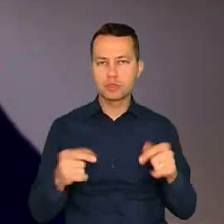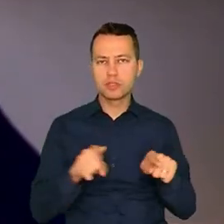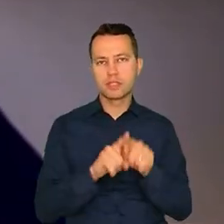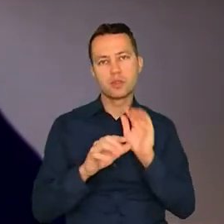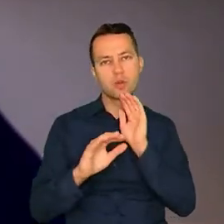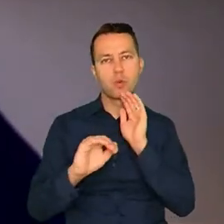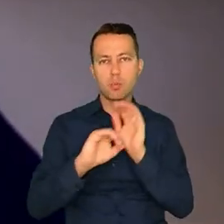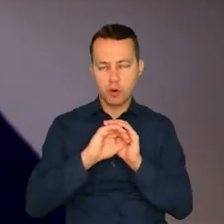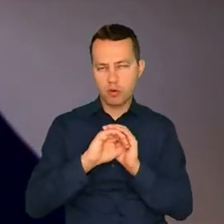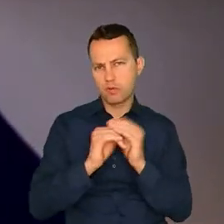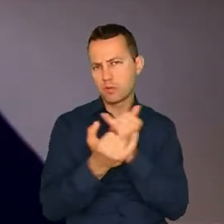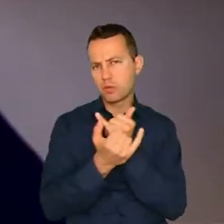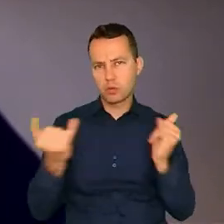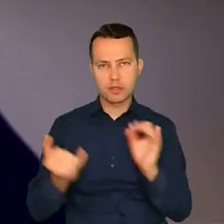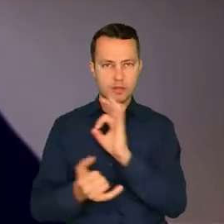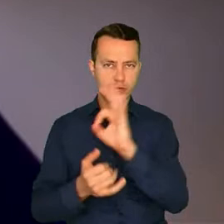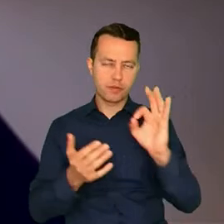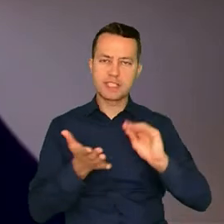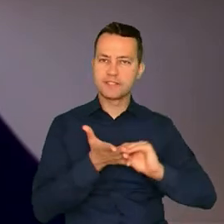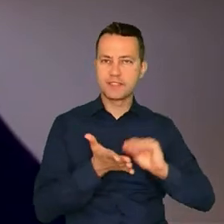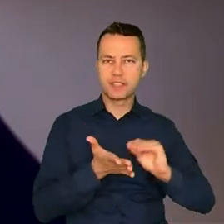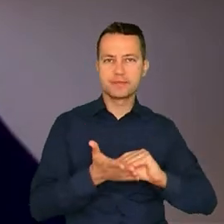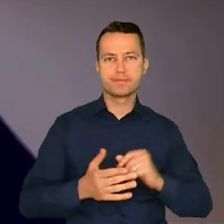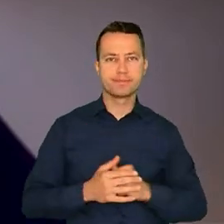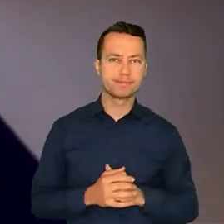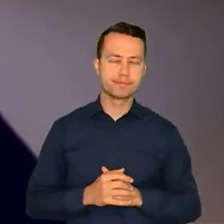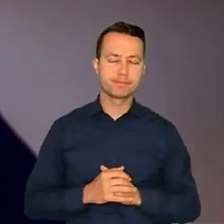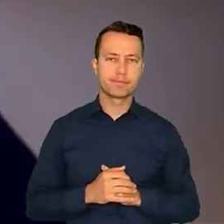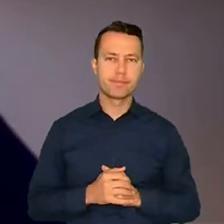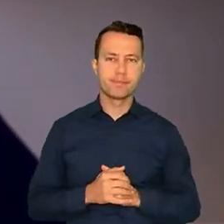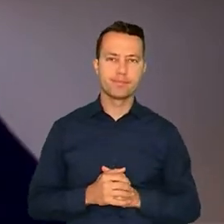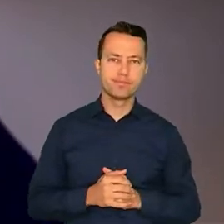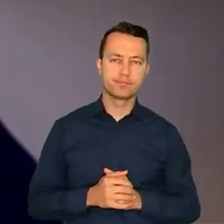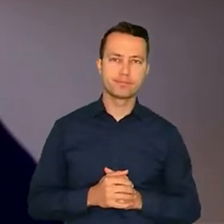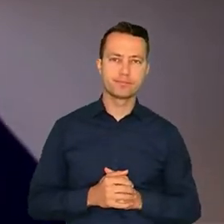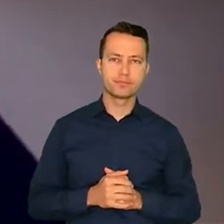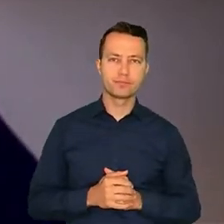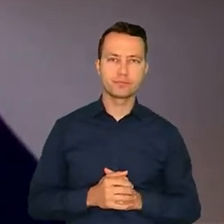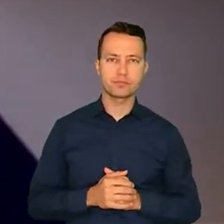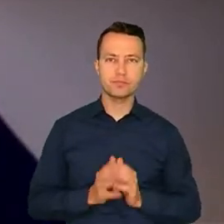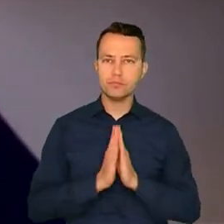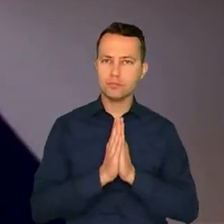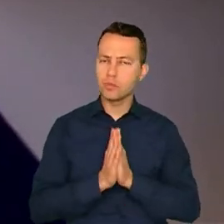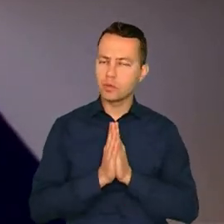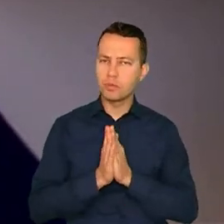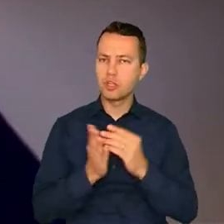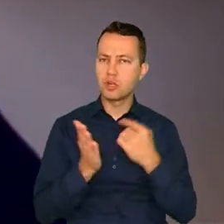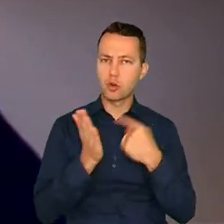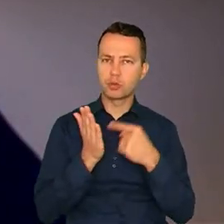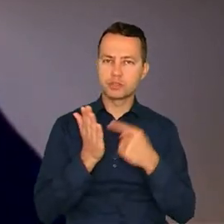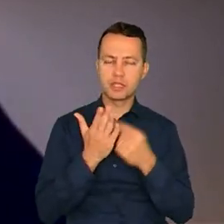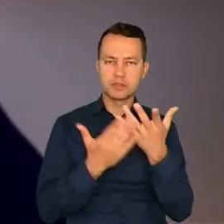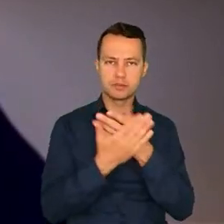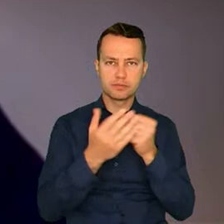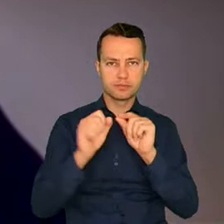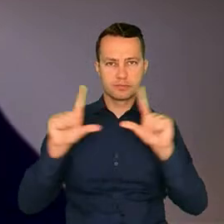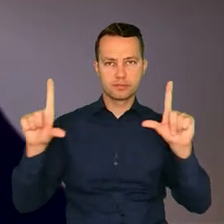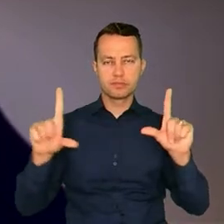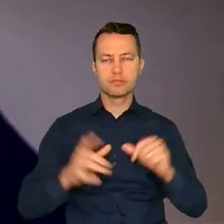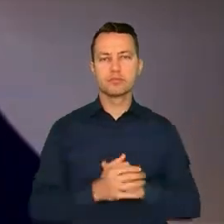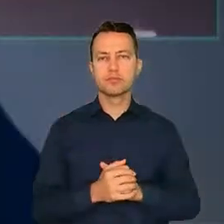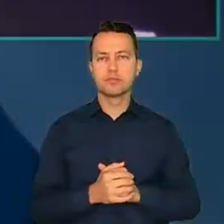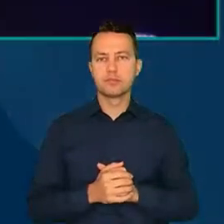clauses that you can use in your practice. And now, can I have the last slide, please, where there is